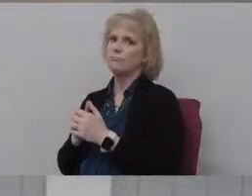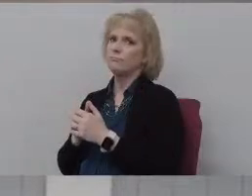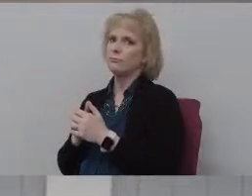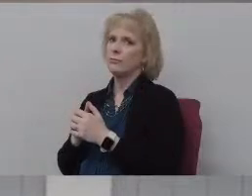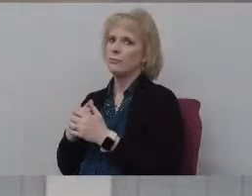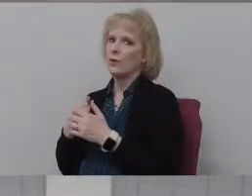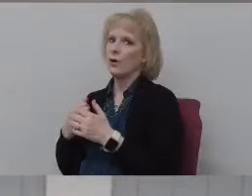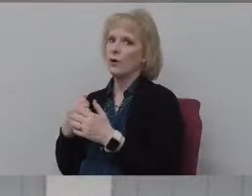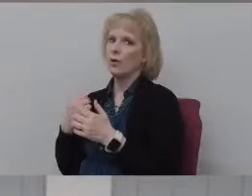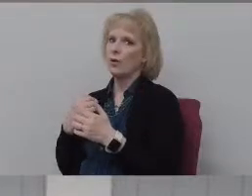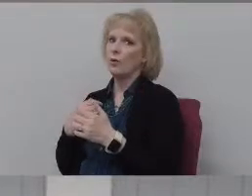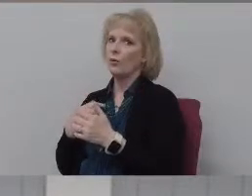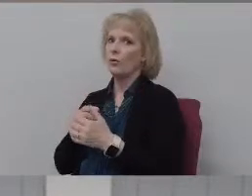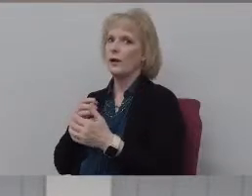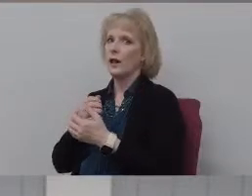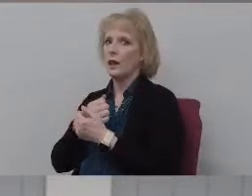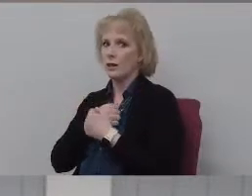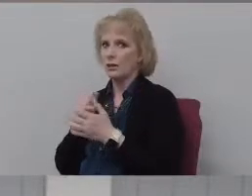You love it?